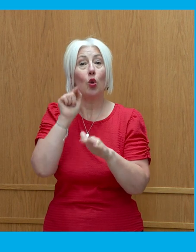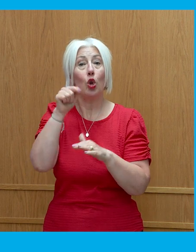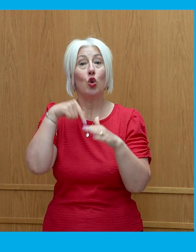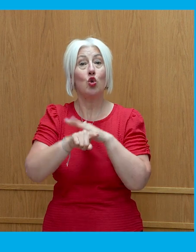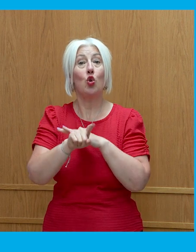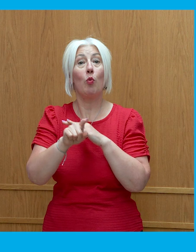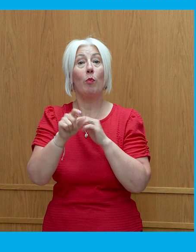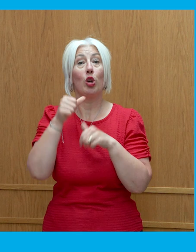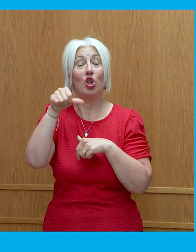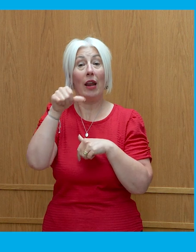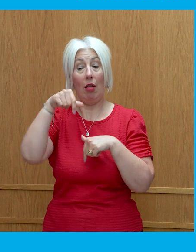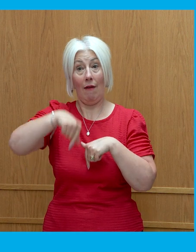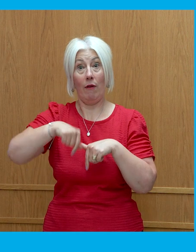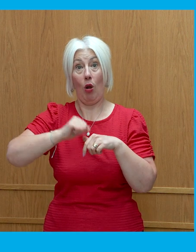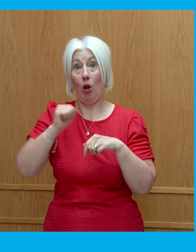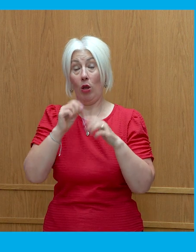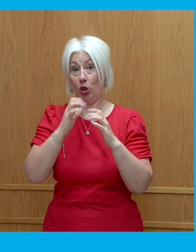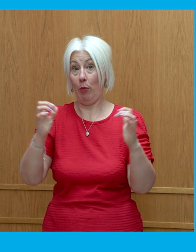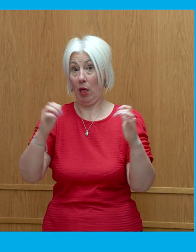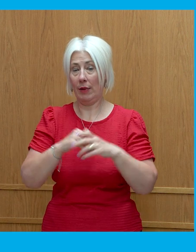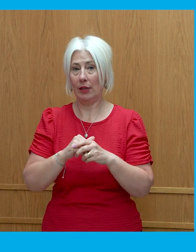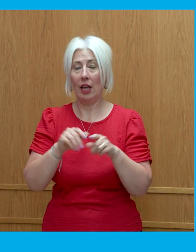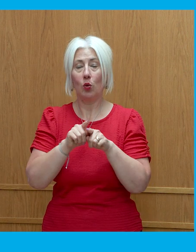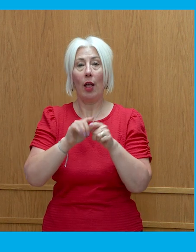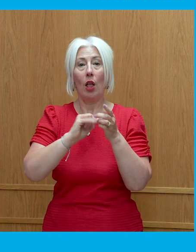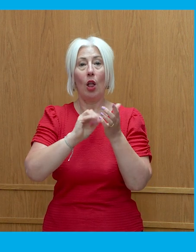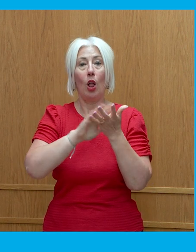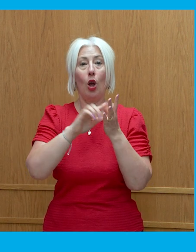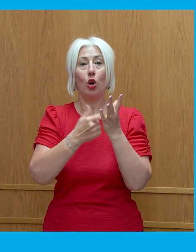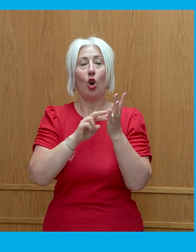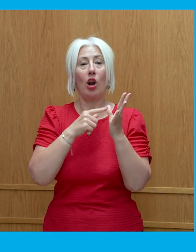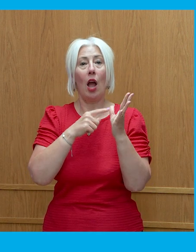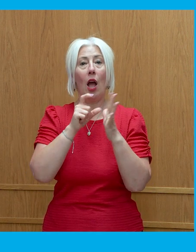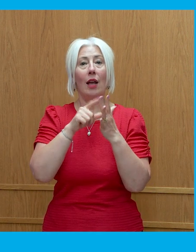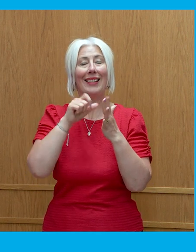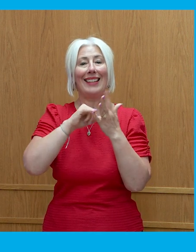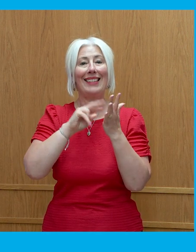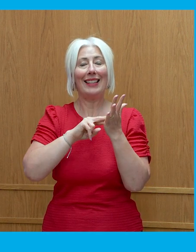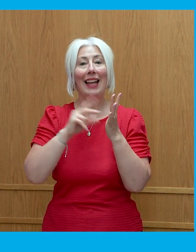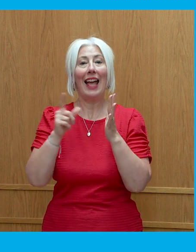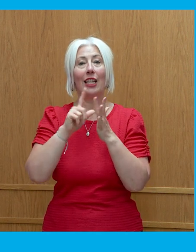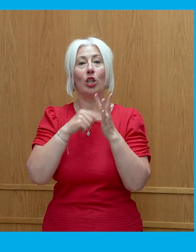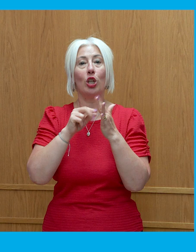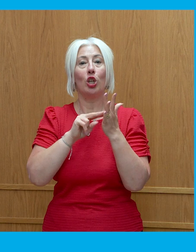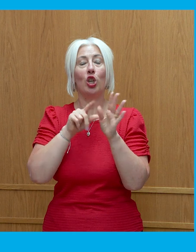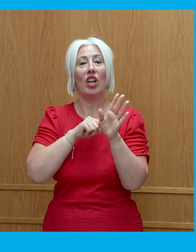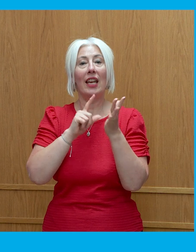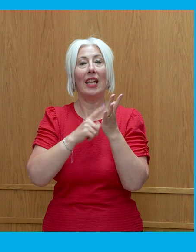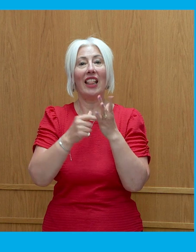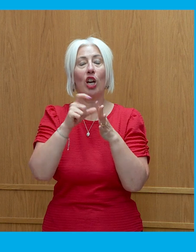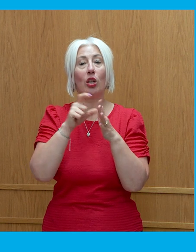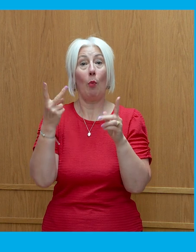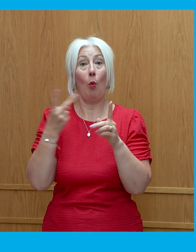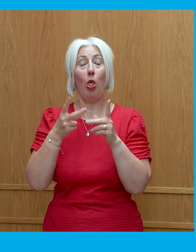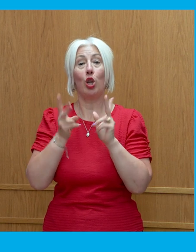imagine. I'm also very grateful we're joined by Shora Dixon and Jenny Laird, who are our BSL interpreters for this session